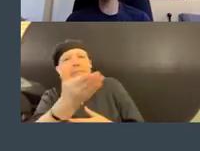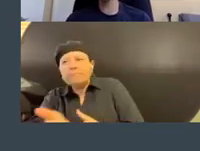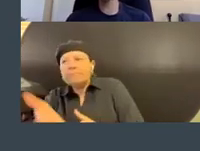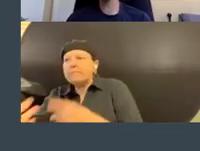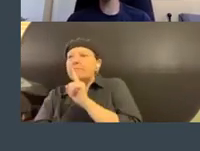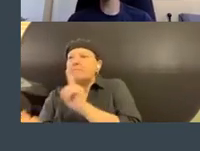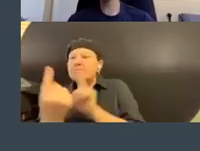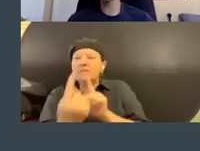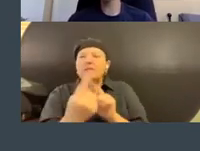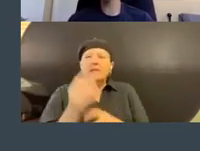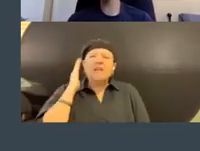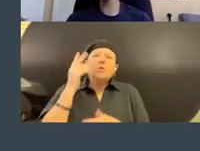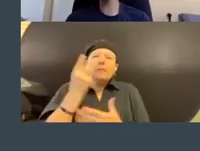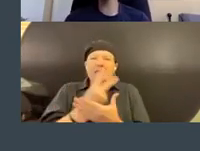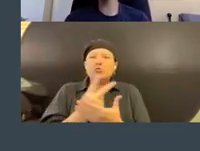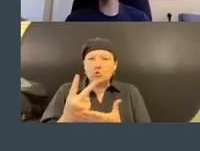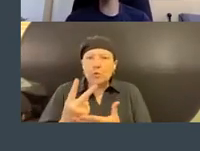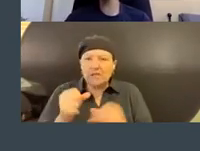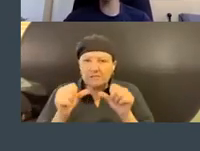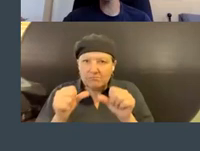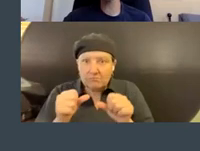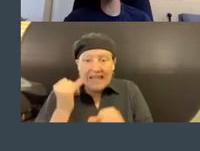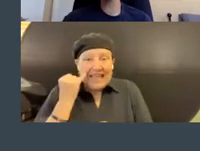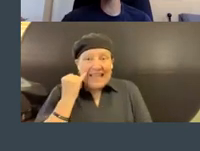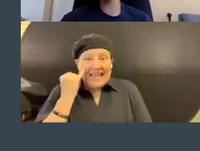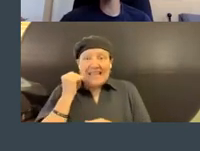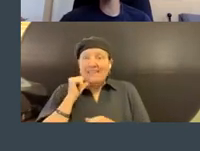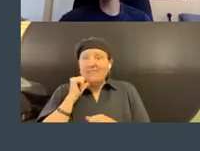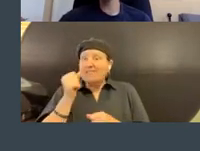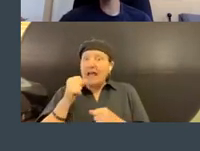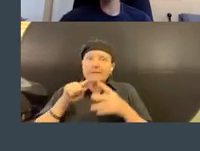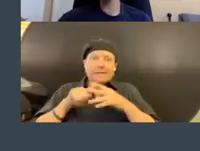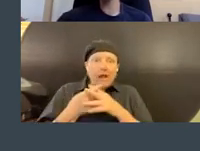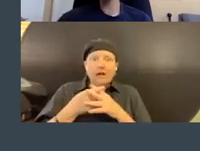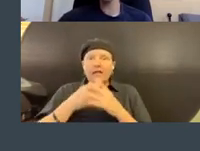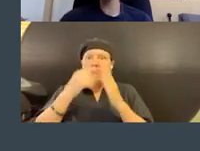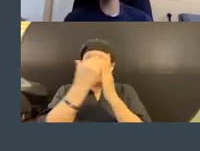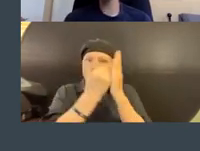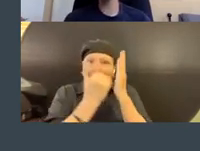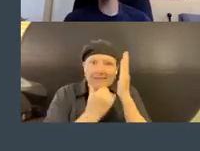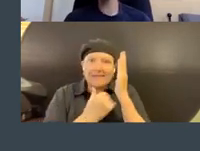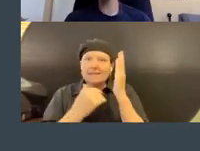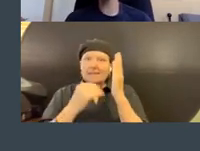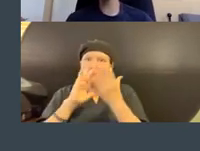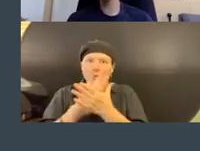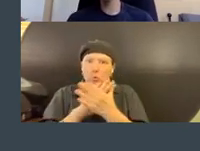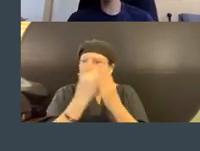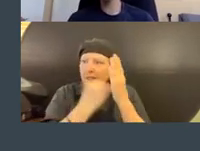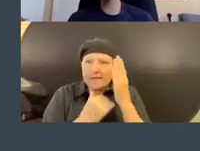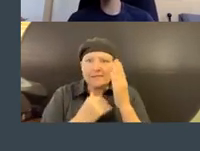so it should take about 2 weeks. So if you don't see the teachers really jumping right into like math lessons and history lessons and science lessons or English